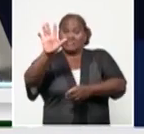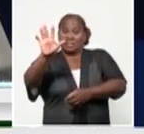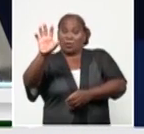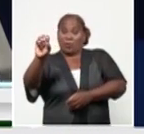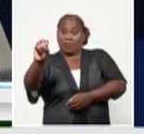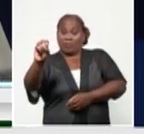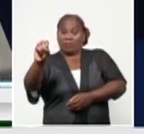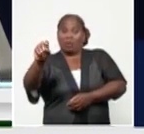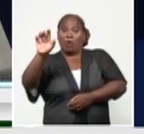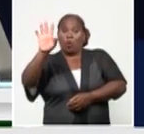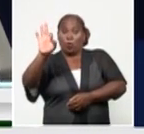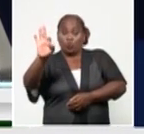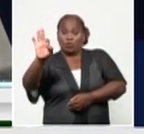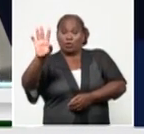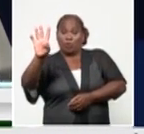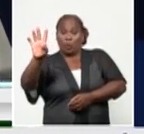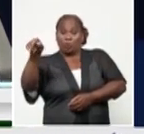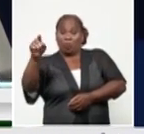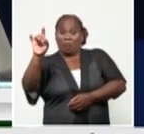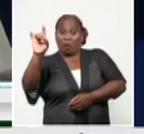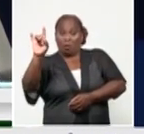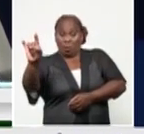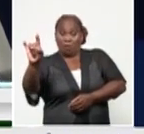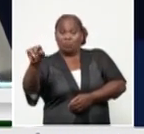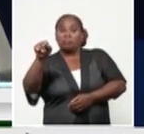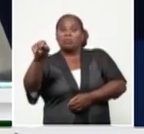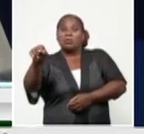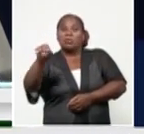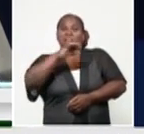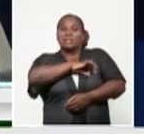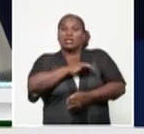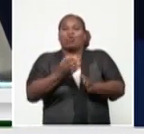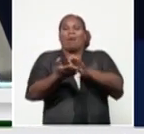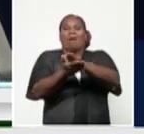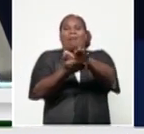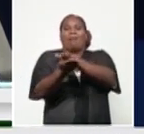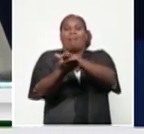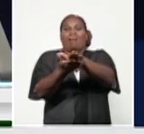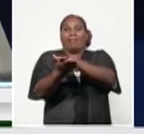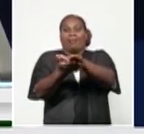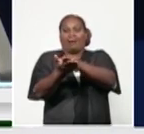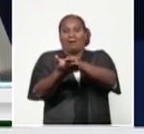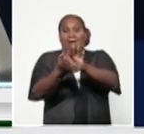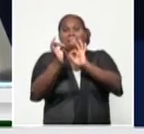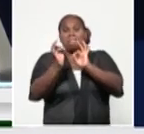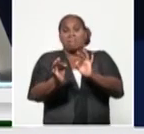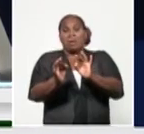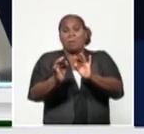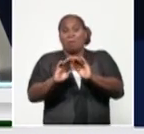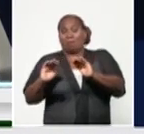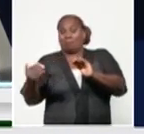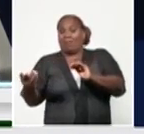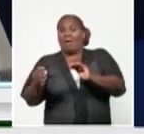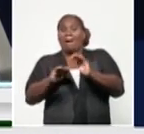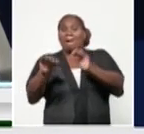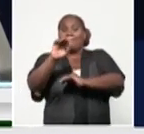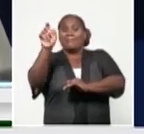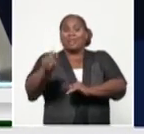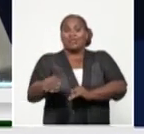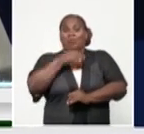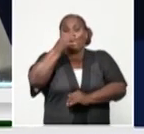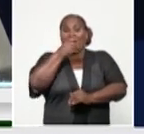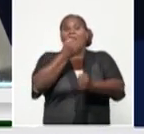cases. The rate between the two sexes is practically the same in Cuba. 50 of the 59,